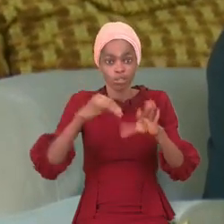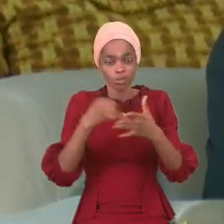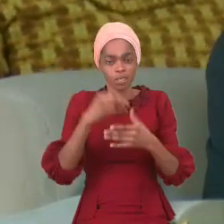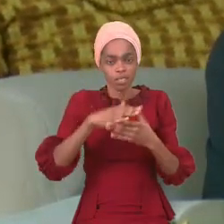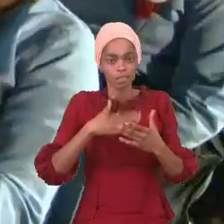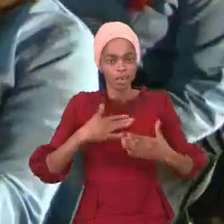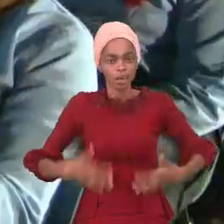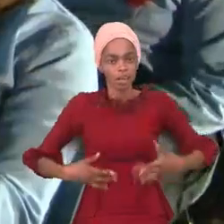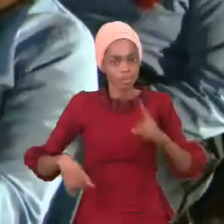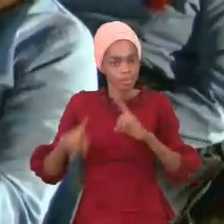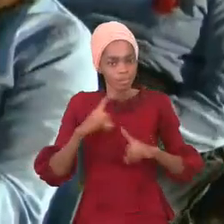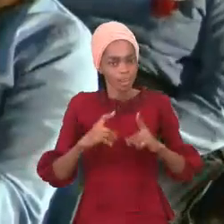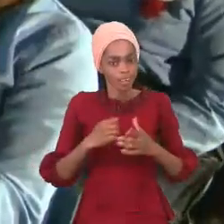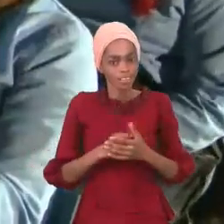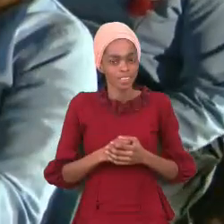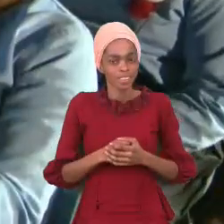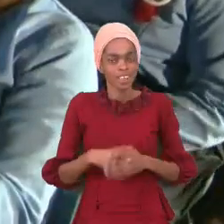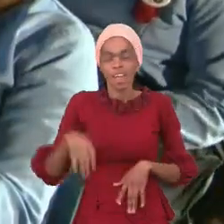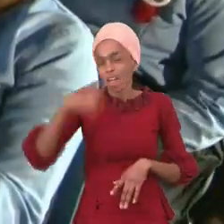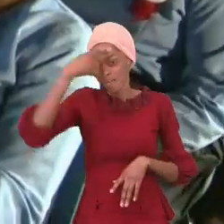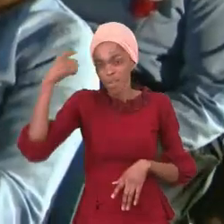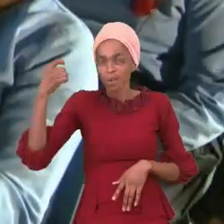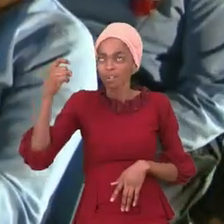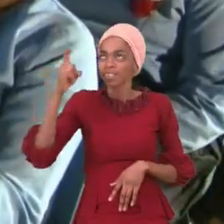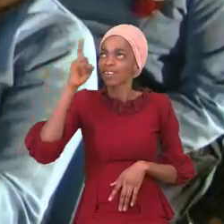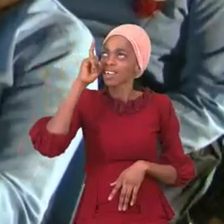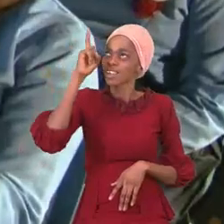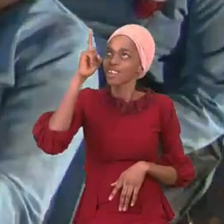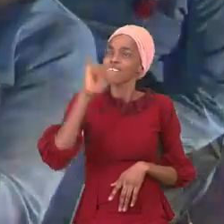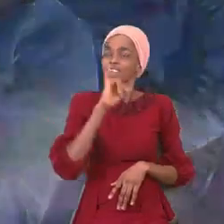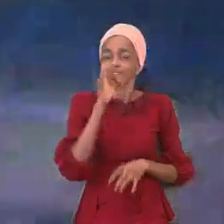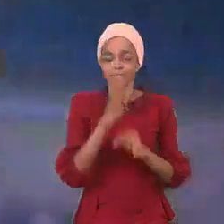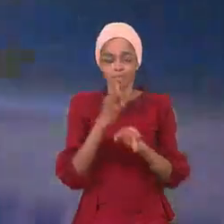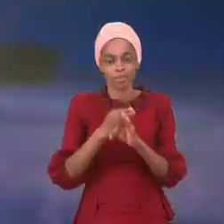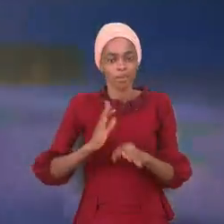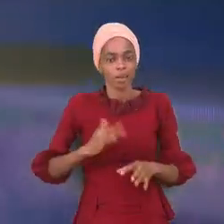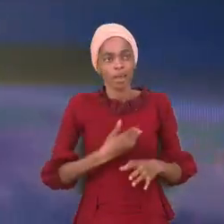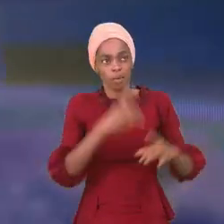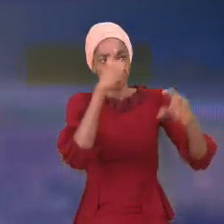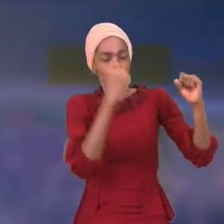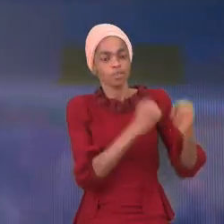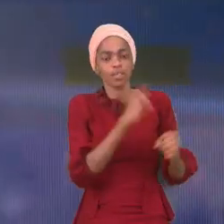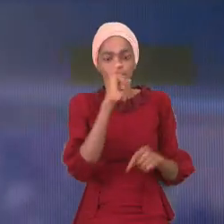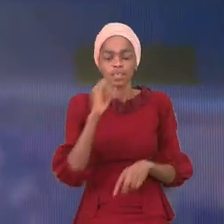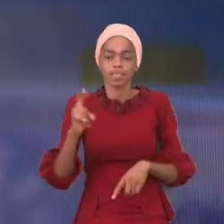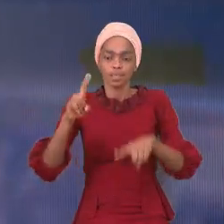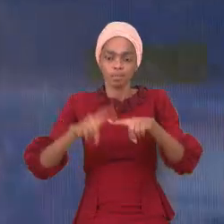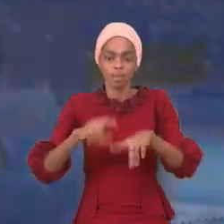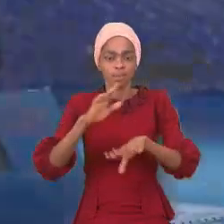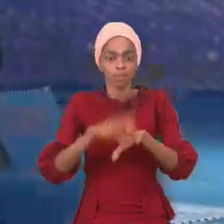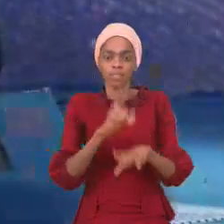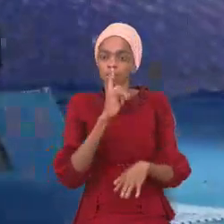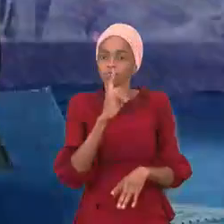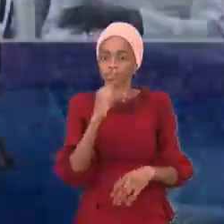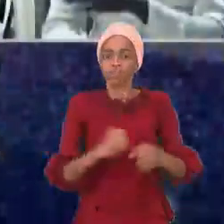life. Because he is faithful. Our faith is based on the sure